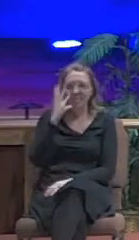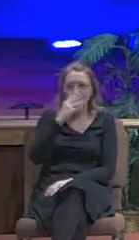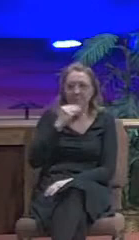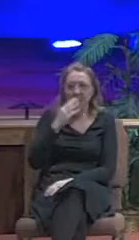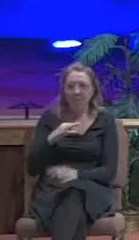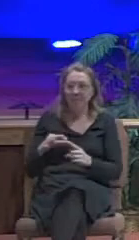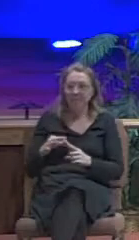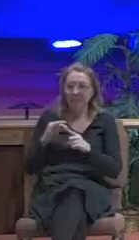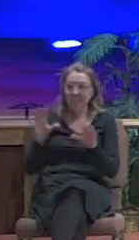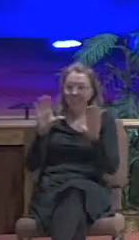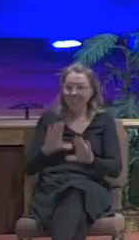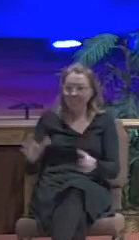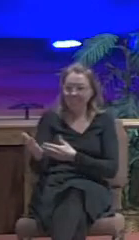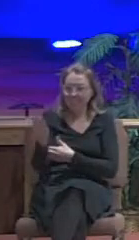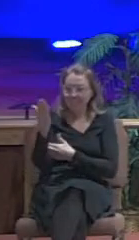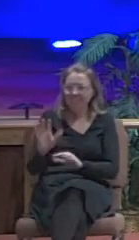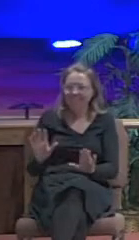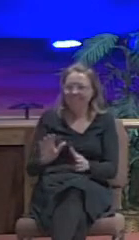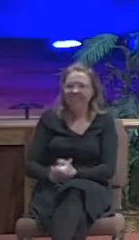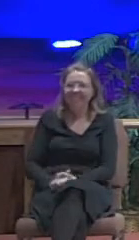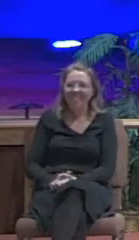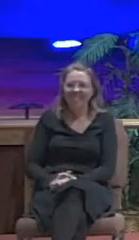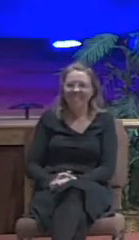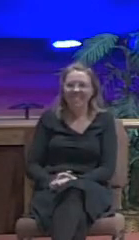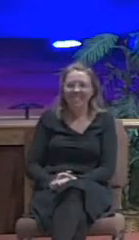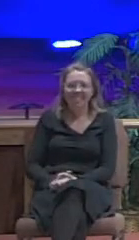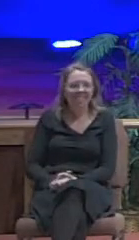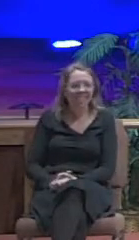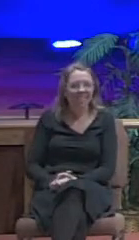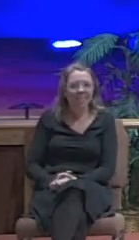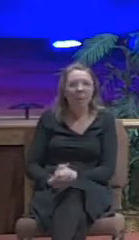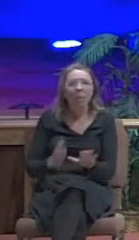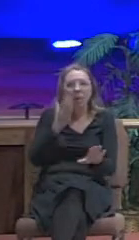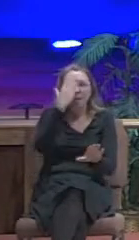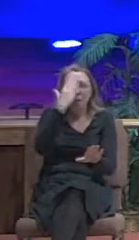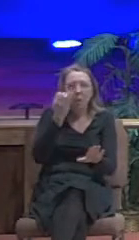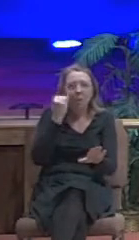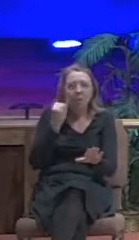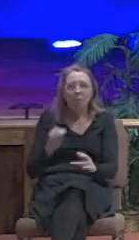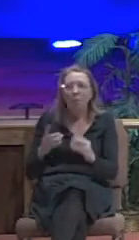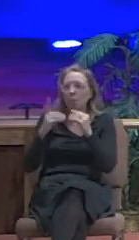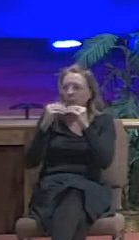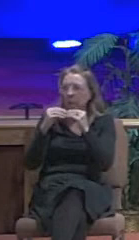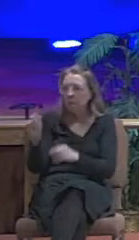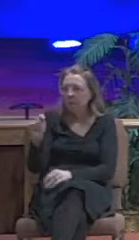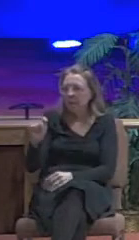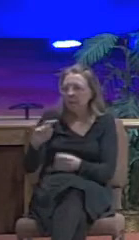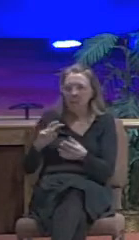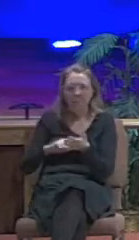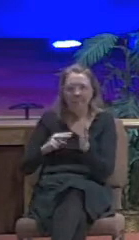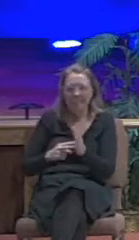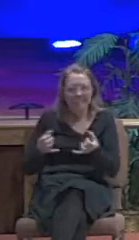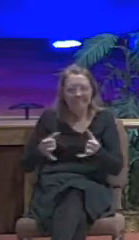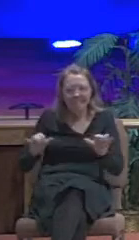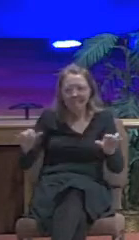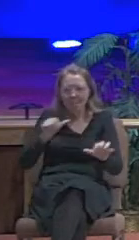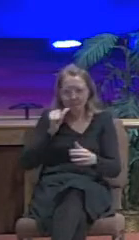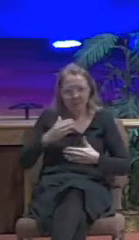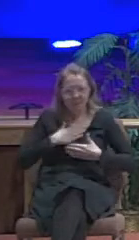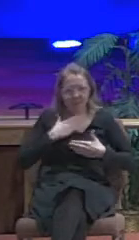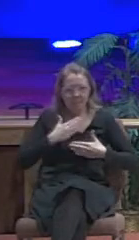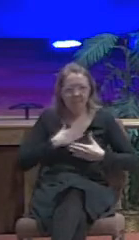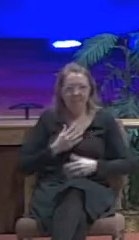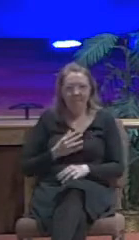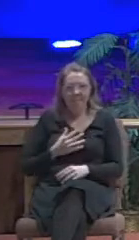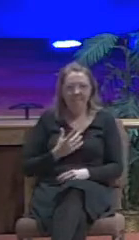But how many know one more bathroom is still not going to make us happy? Because happiness cannot come from stuff. It cannot come